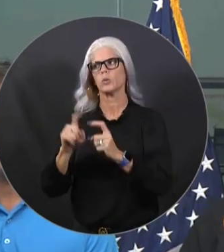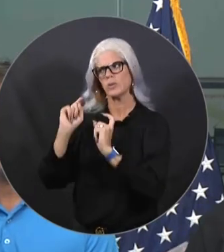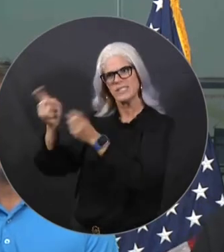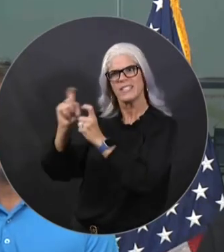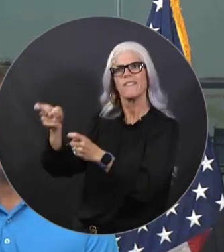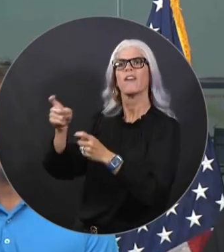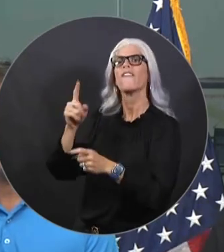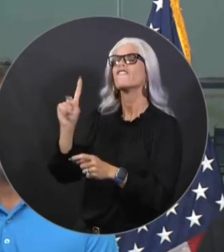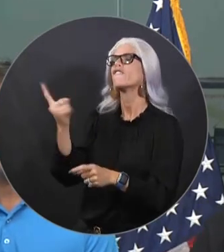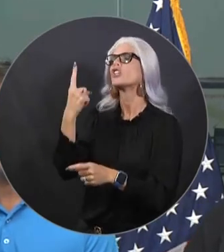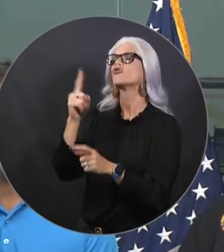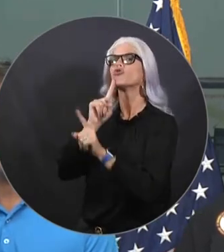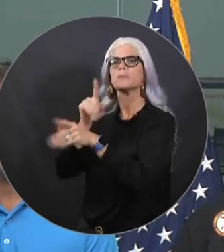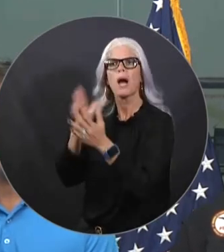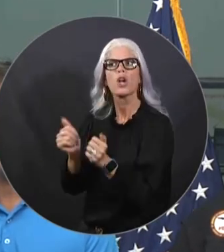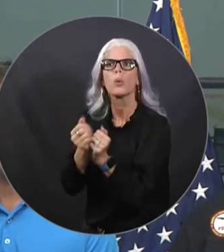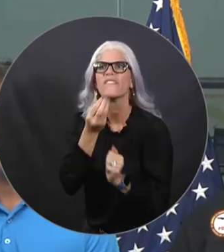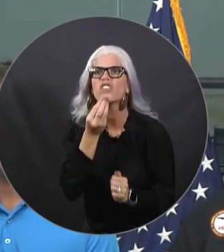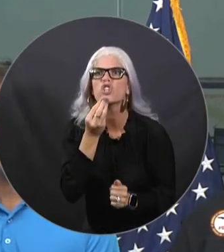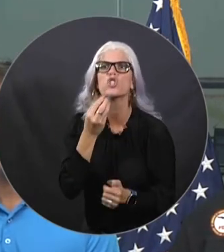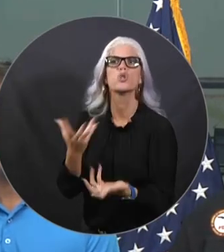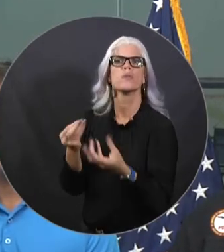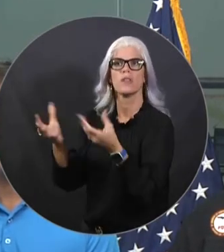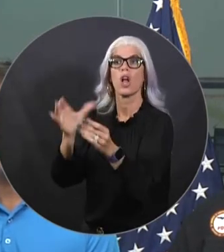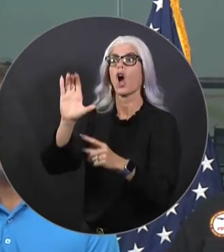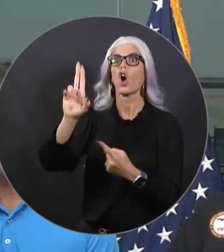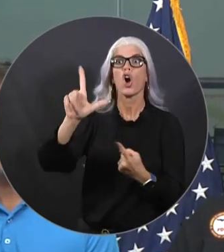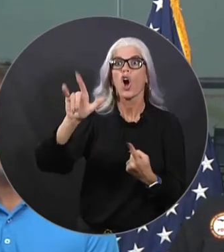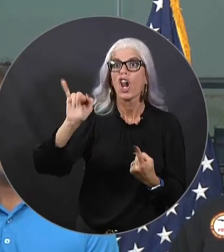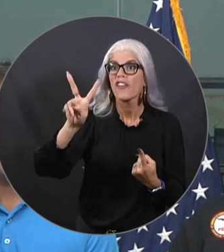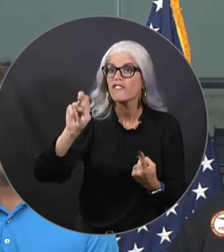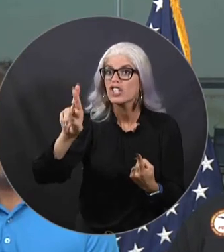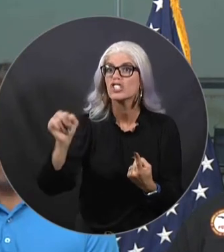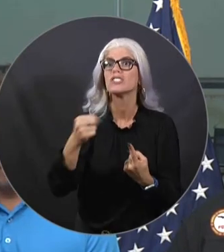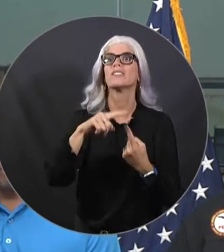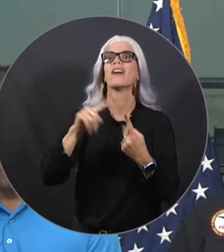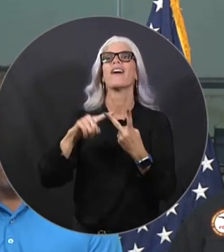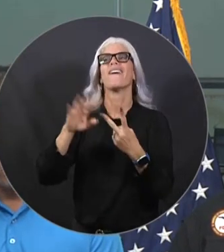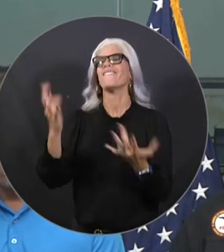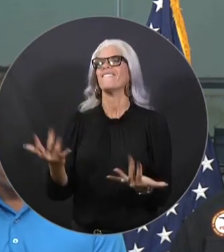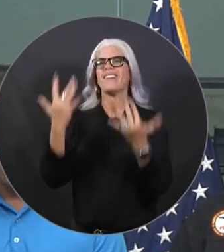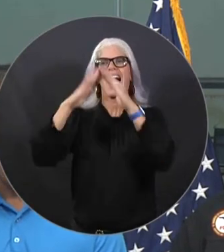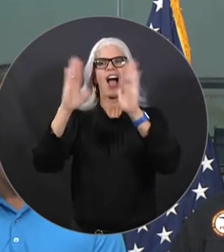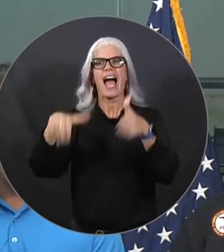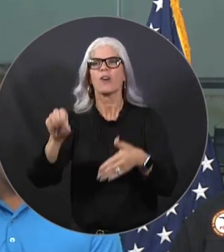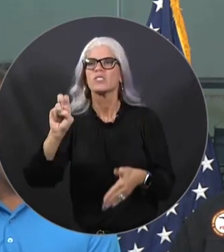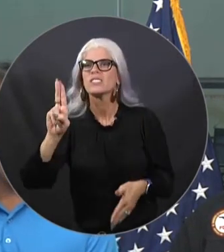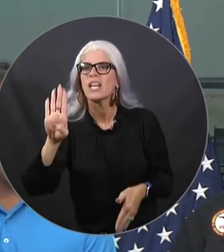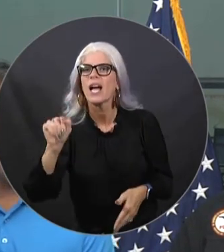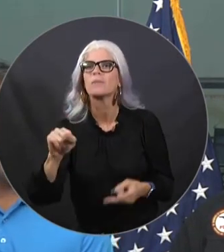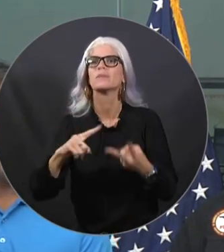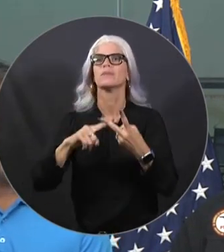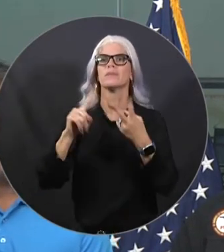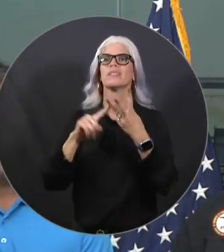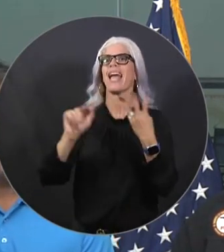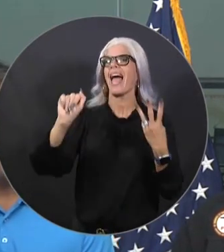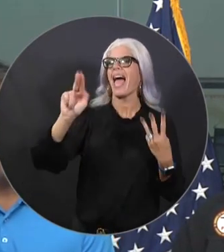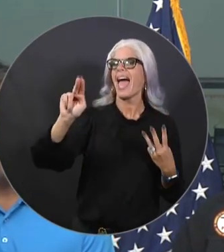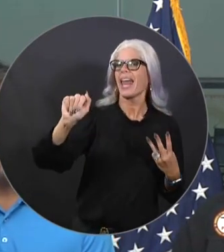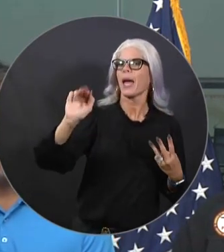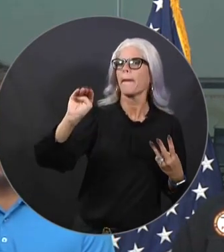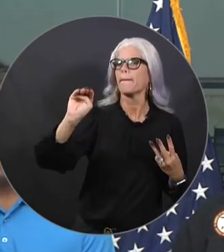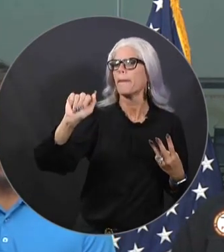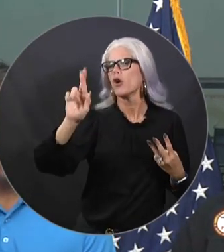sustenance. Culver's, Firehouse Subs, Burger King, Four Rivers Smokehouse, Anna Maria Oyster Bar, and Texas Roadhouse, and we think many, many